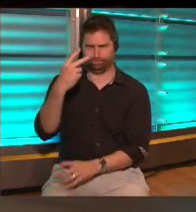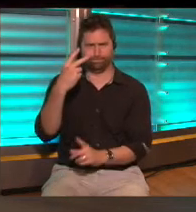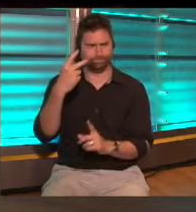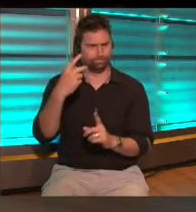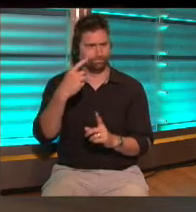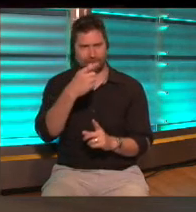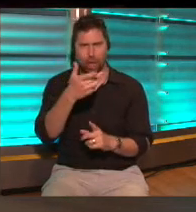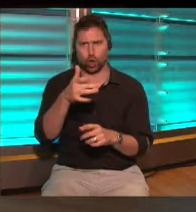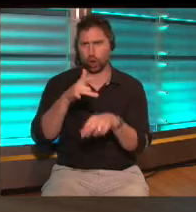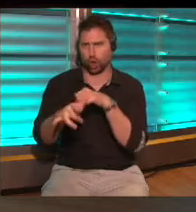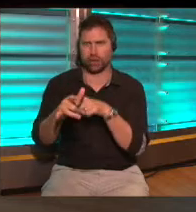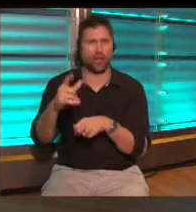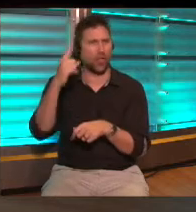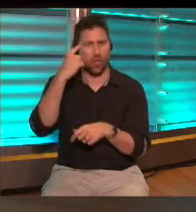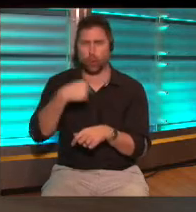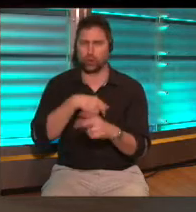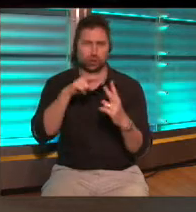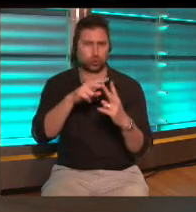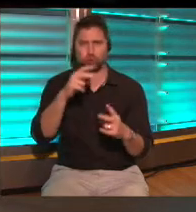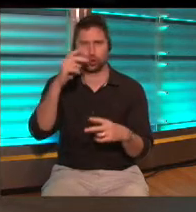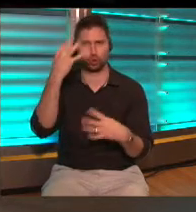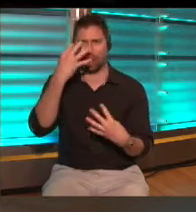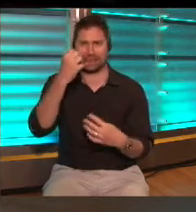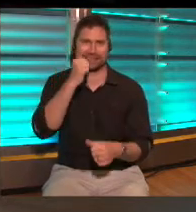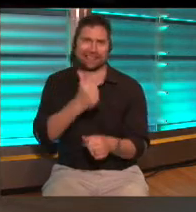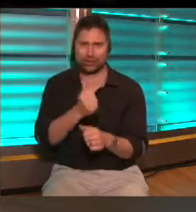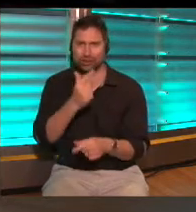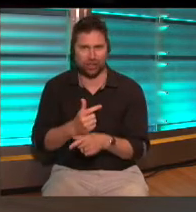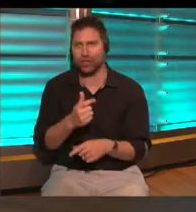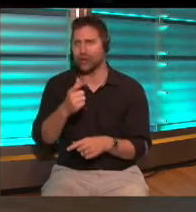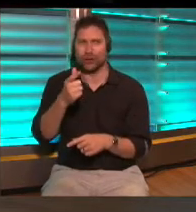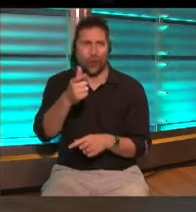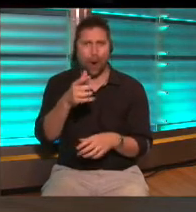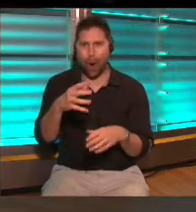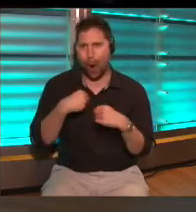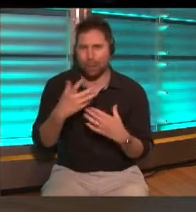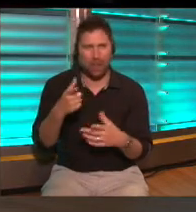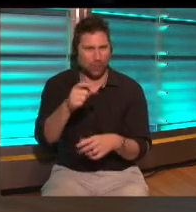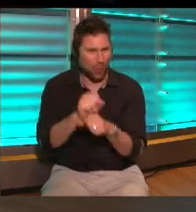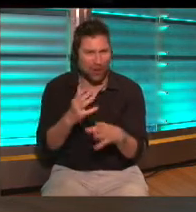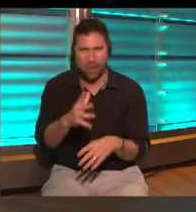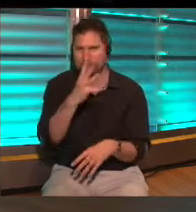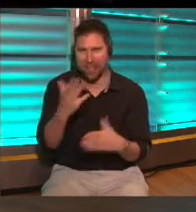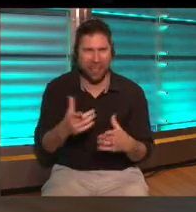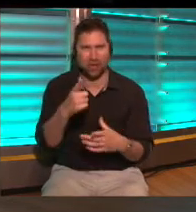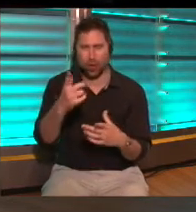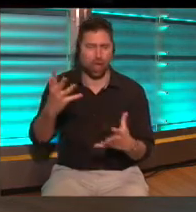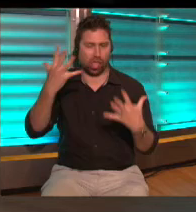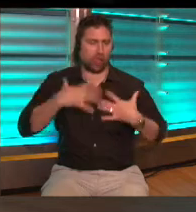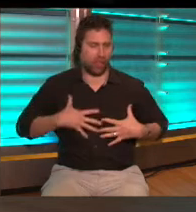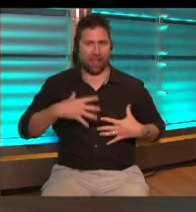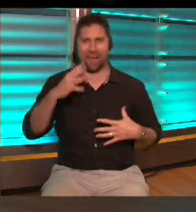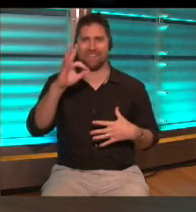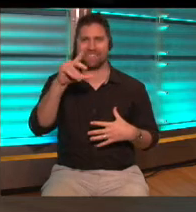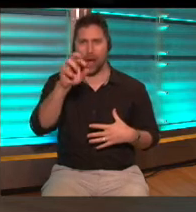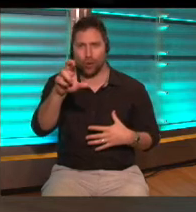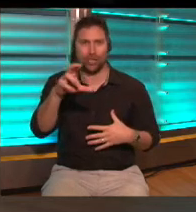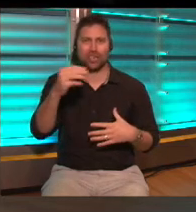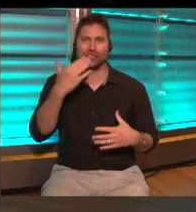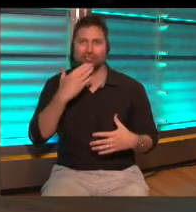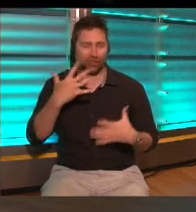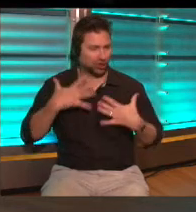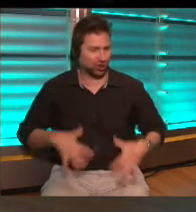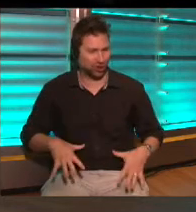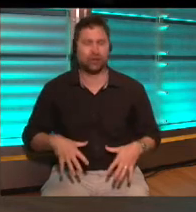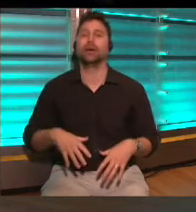early on, and he thought that we were just these two crazy sisters. You own this place, but you work here, your mother's here, you're covered in flour and sugar, and he asked